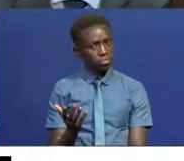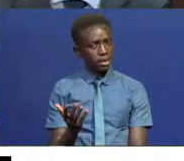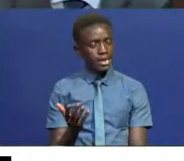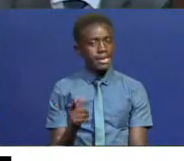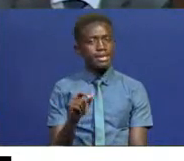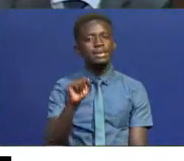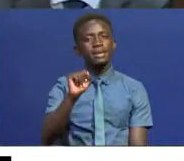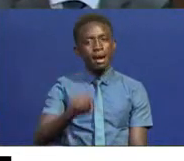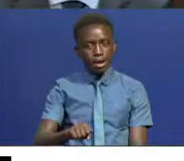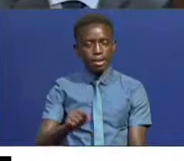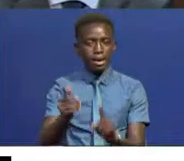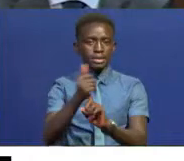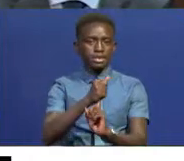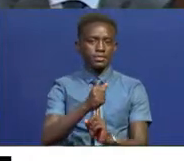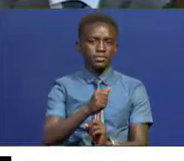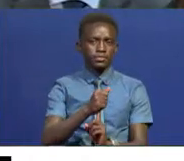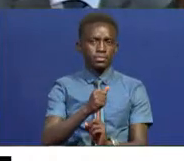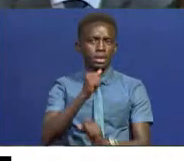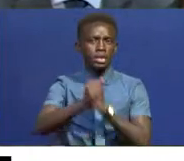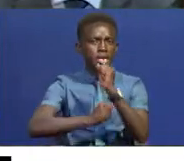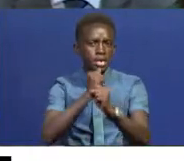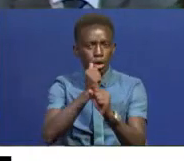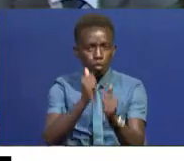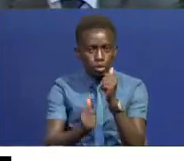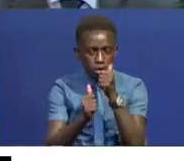by 2027.